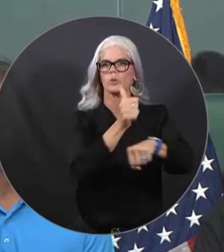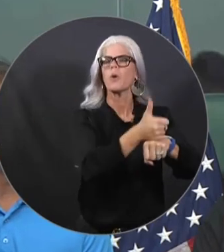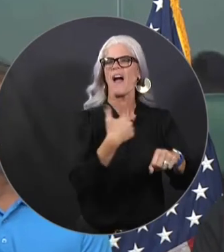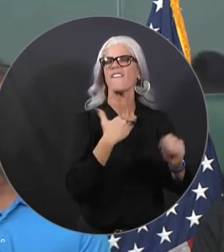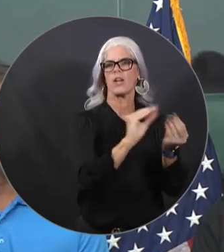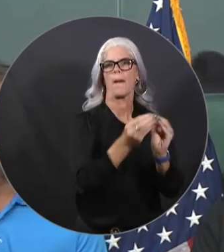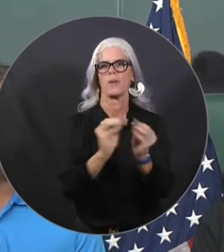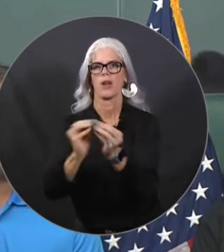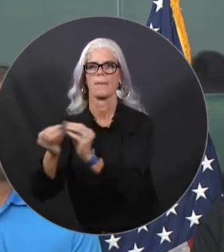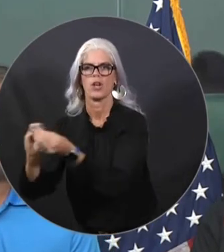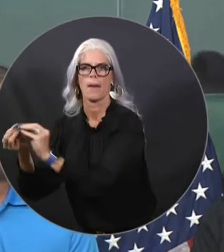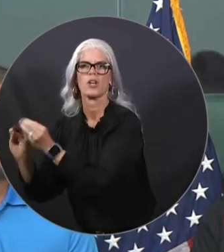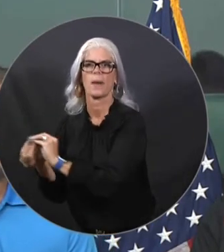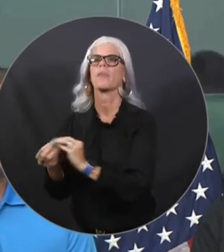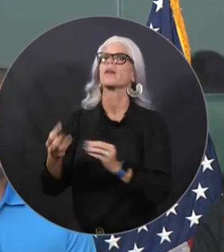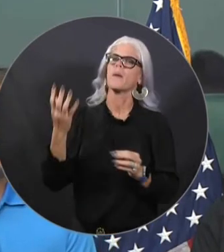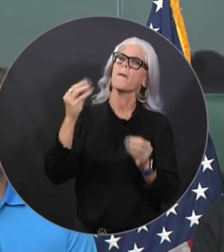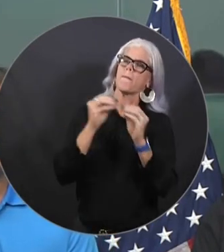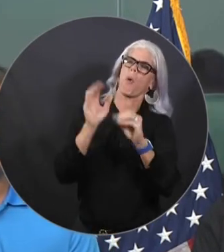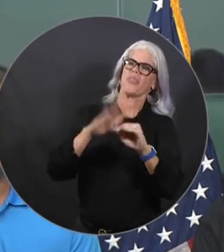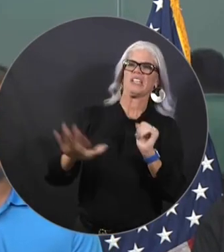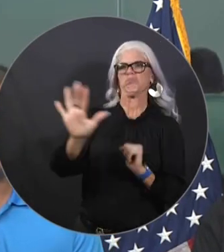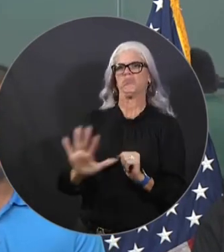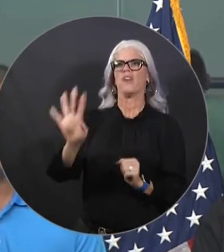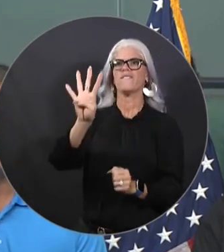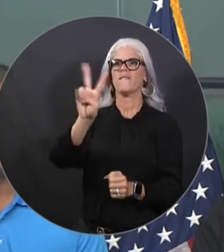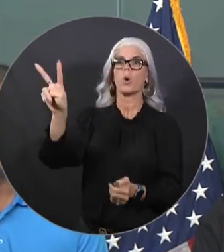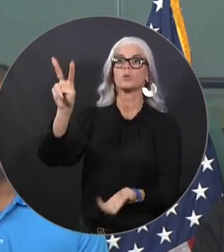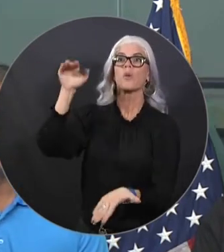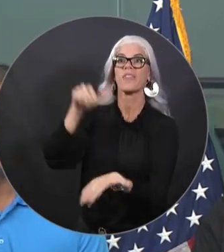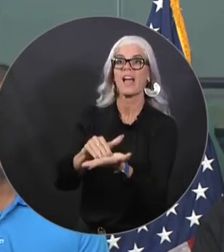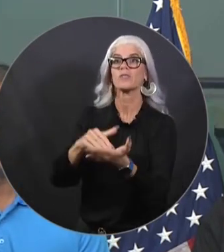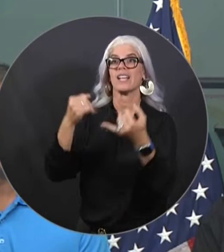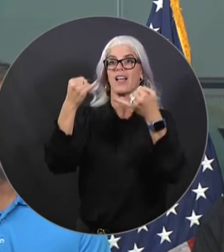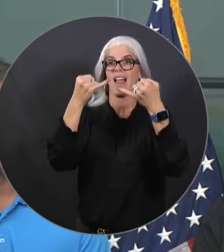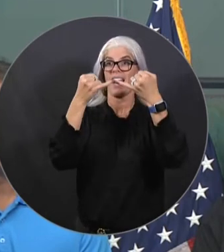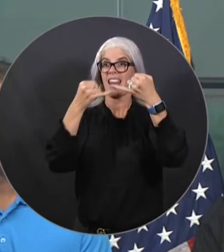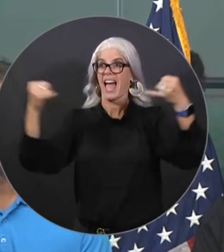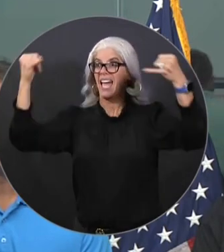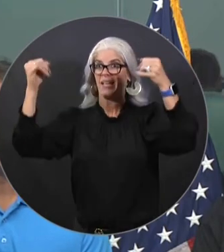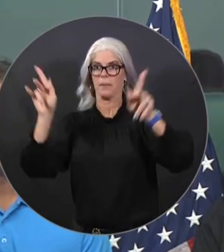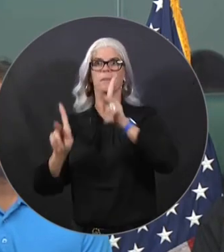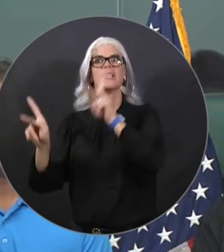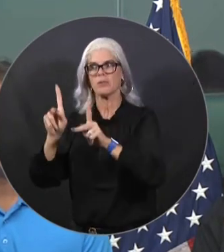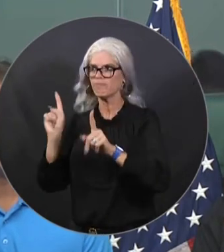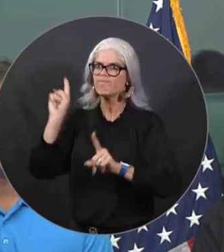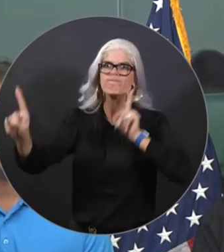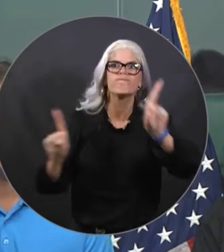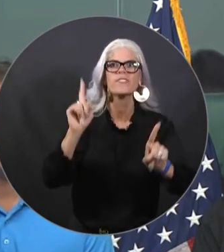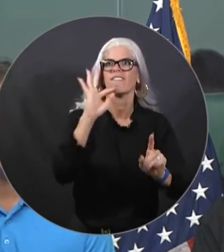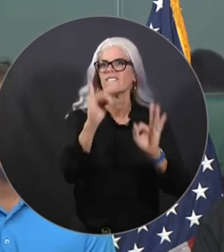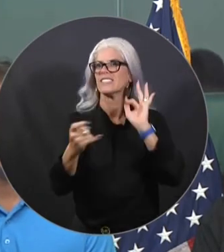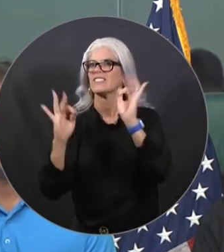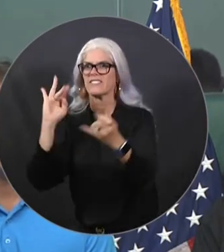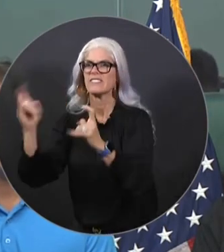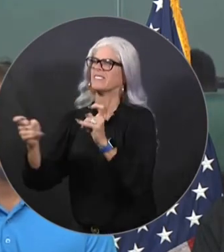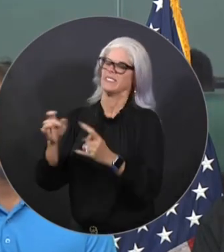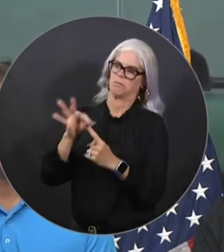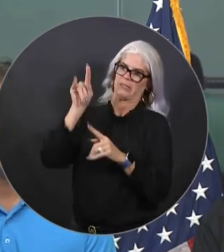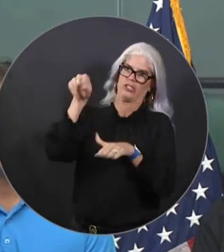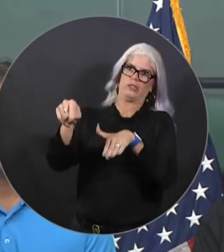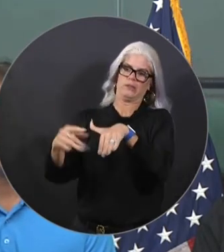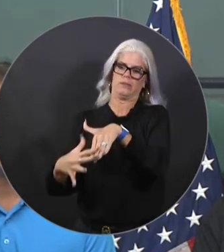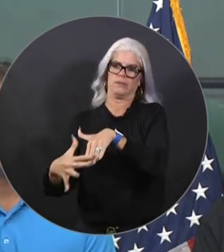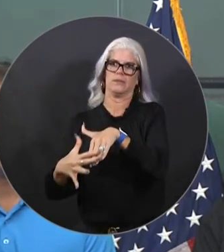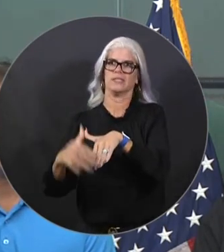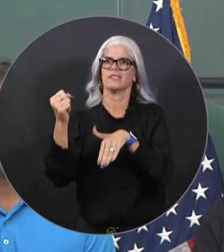42,000 linemen. So they're there on the ground, really in different parts of the state, but particularly in Southwest Florida. When they first got in